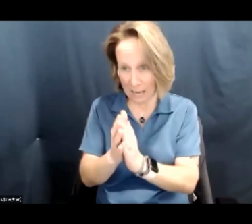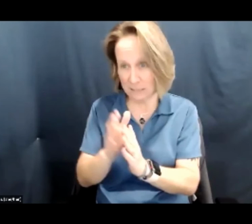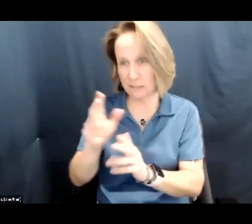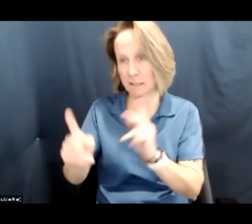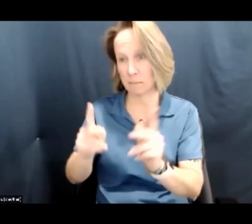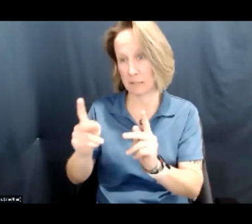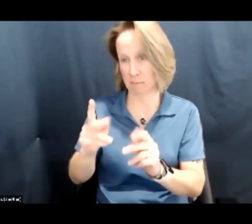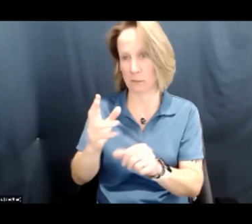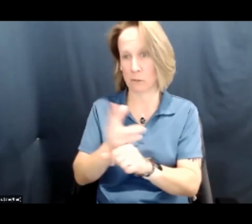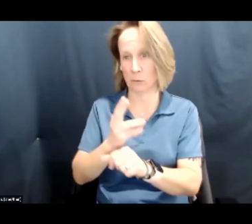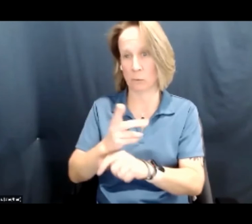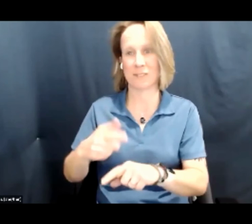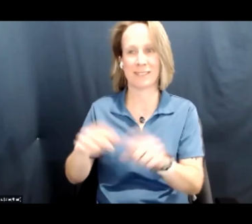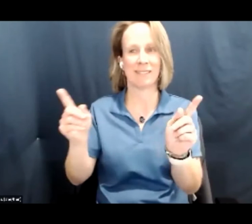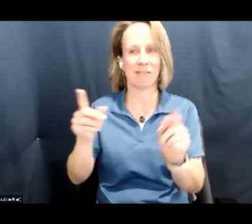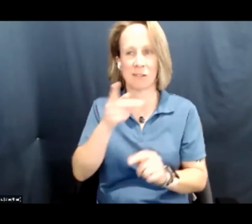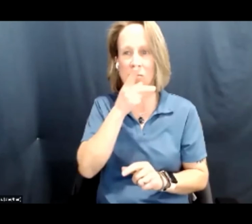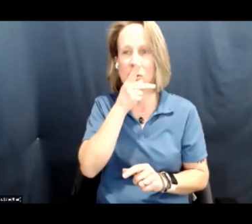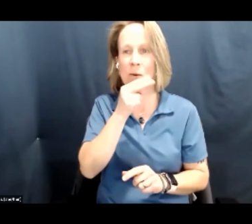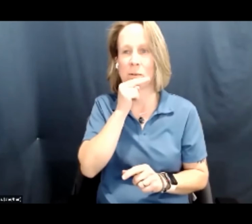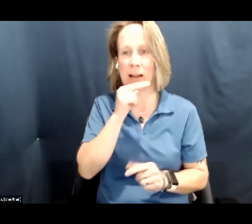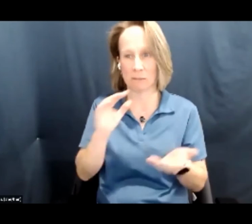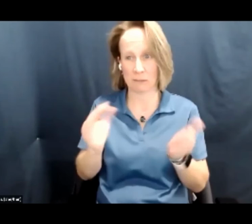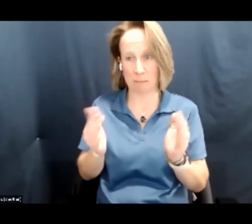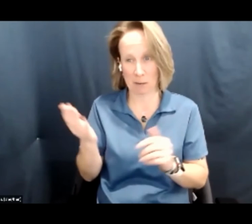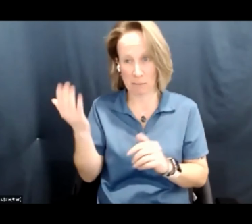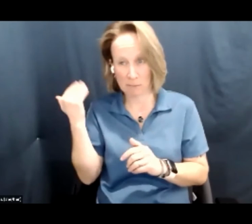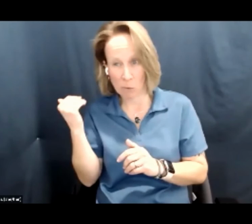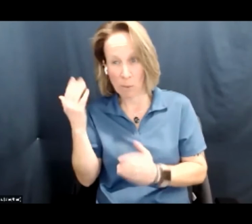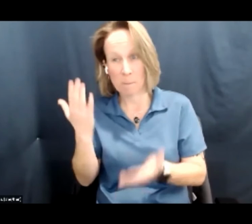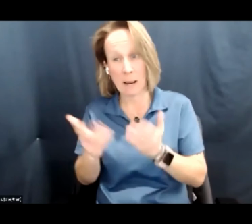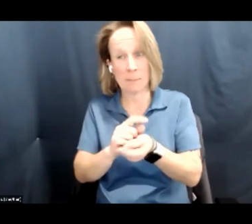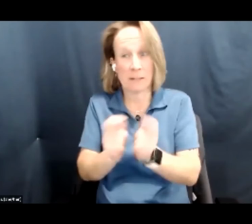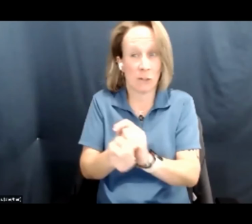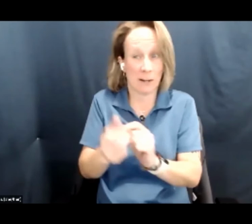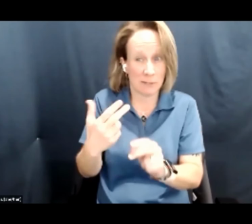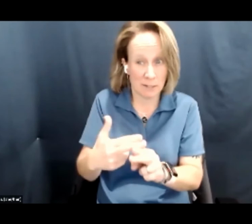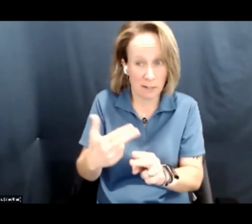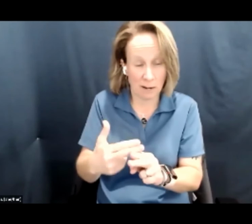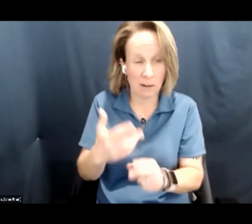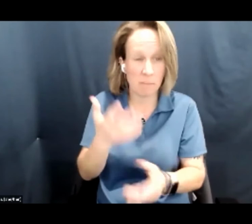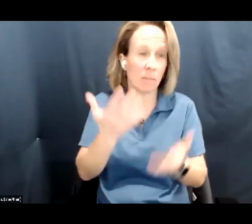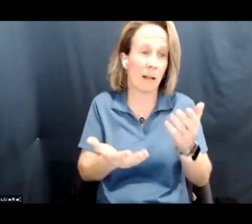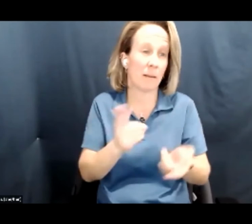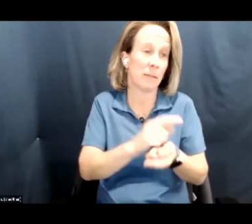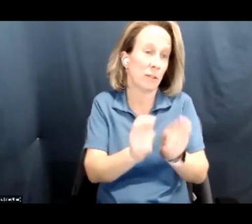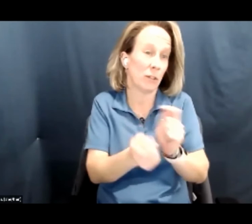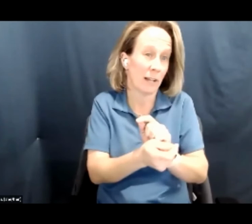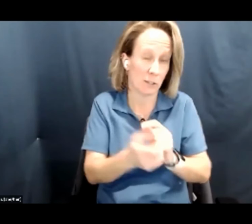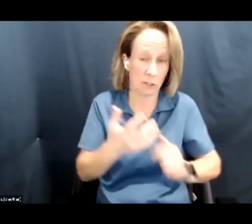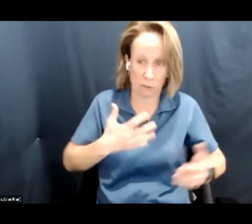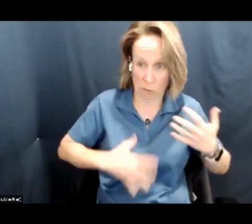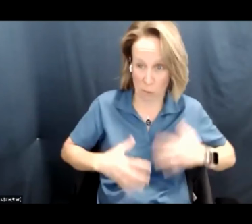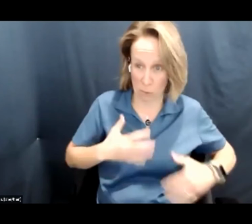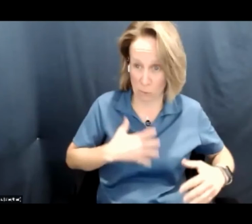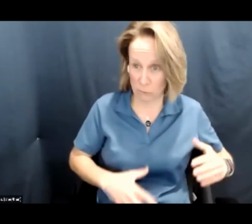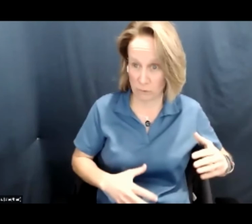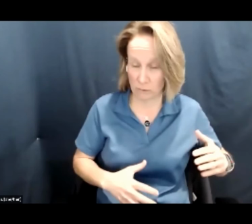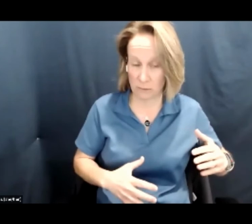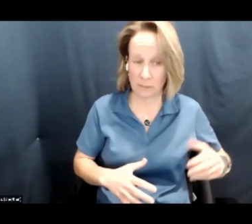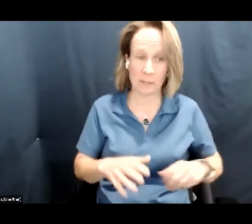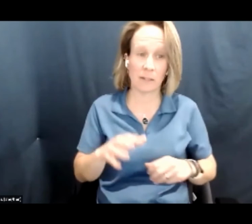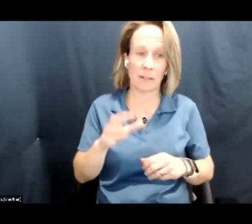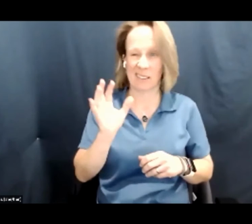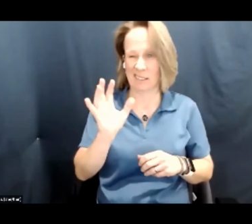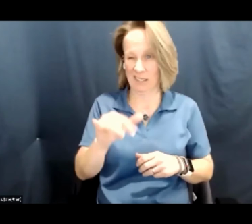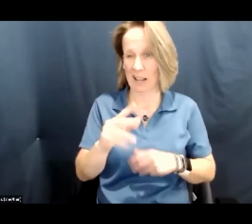used. And maybe it's changing your name. Maybe it is changing your clothes, right? That sort of thing.